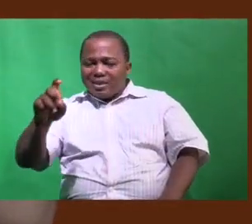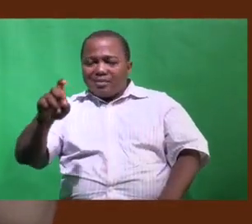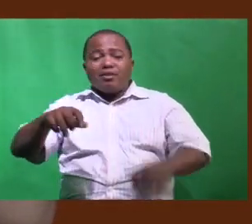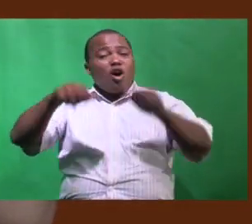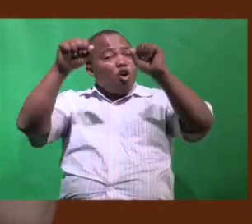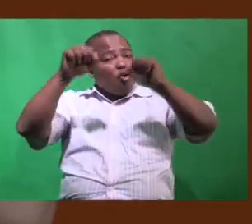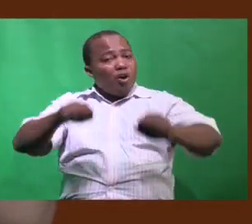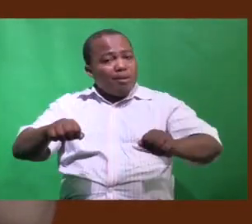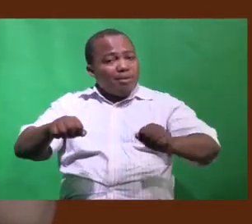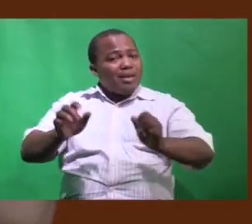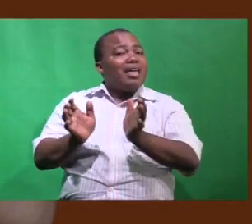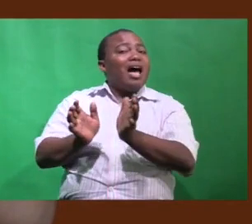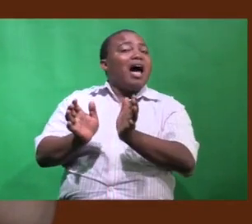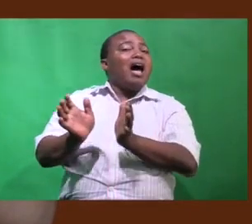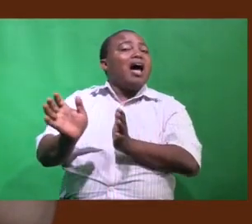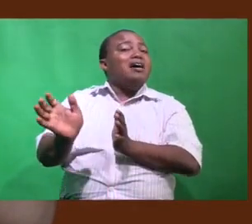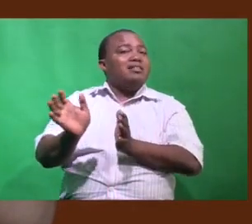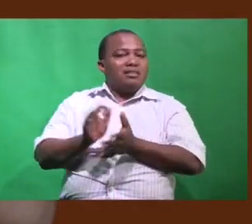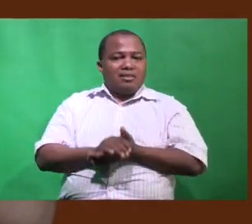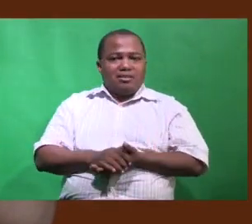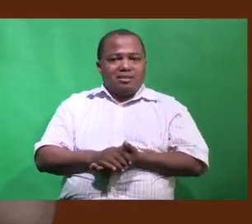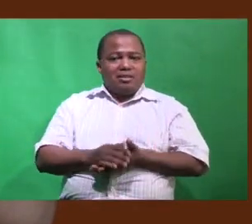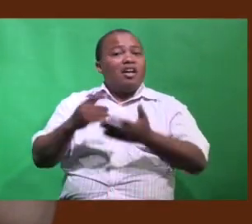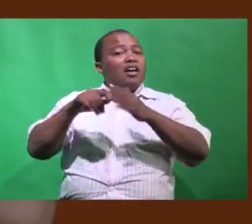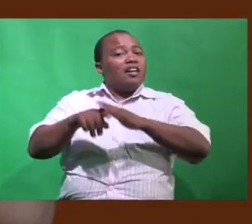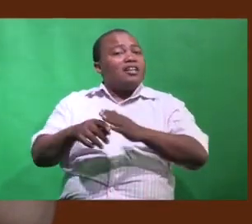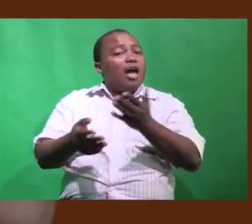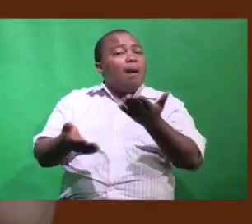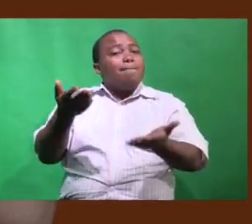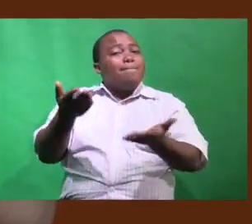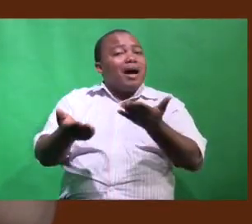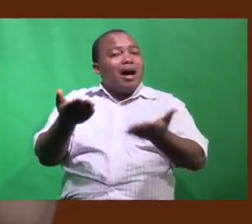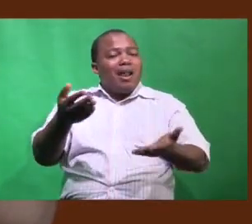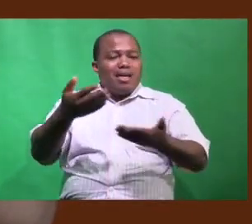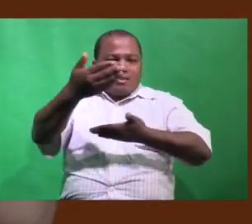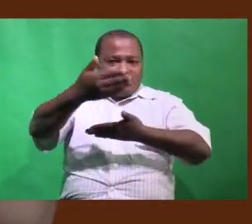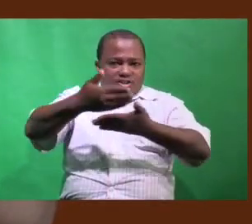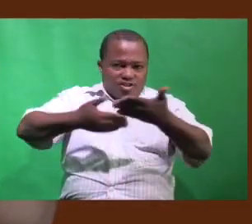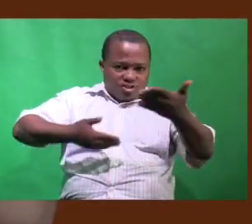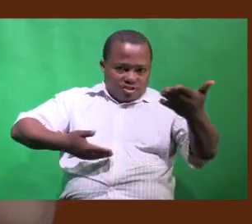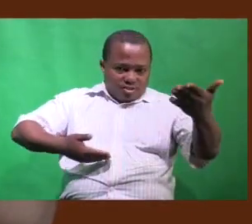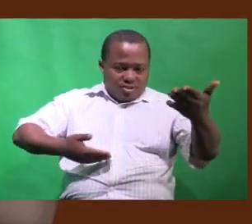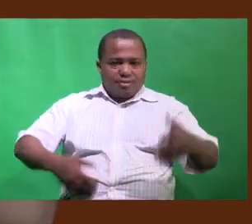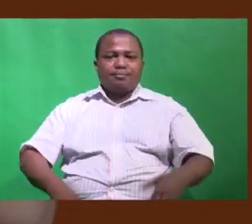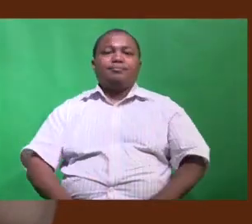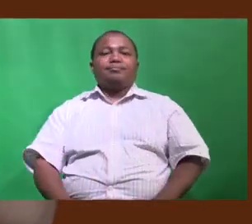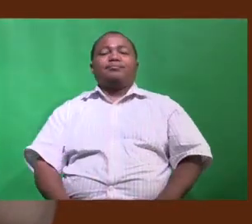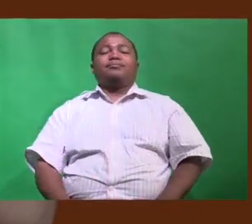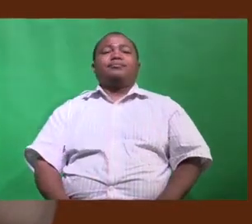expenses will be asset in a balance sheet.